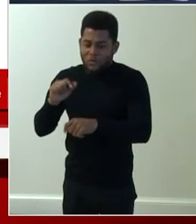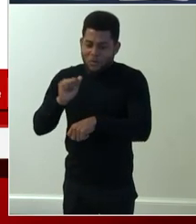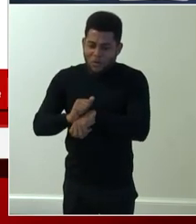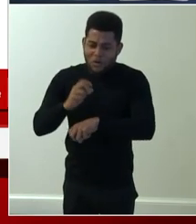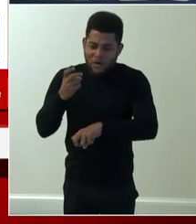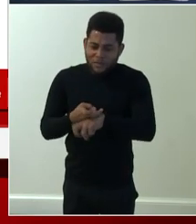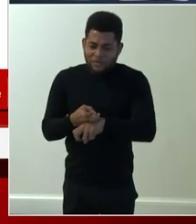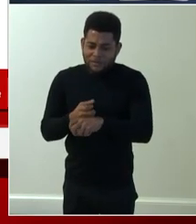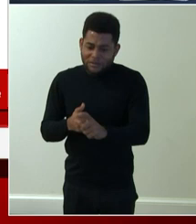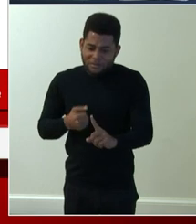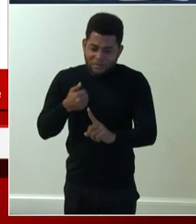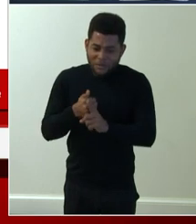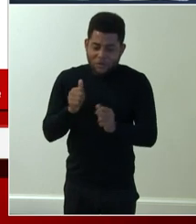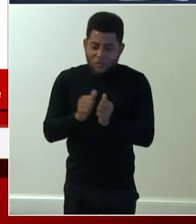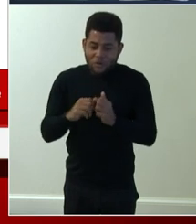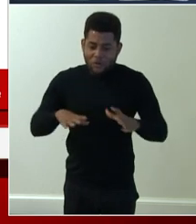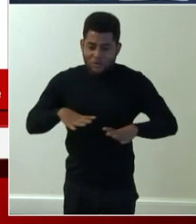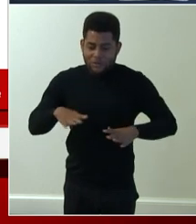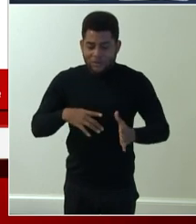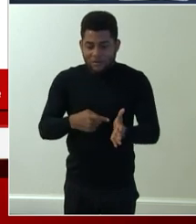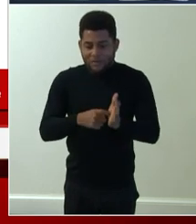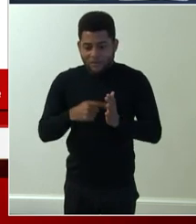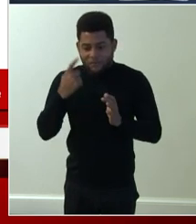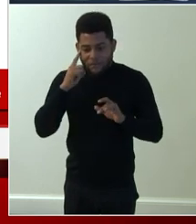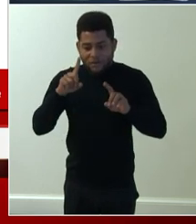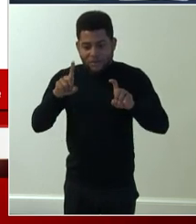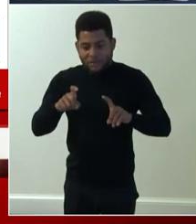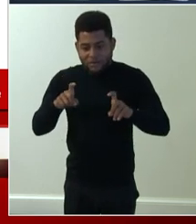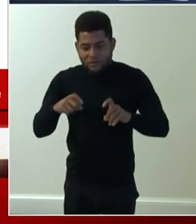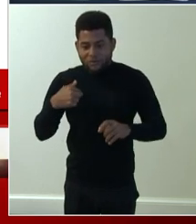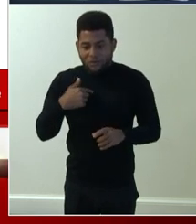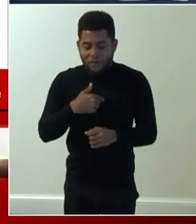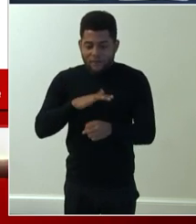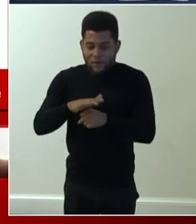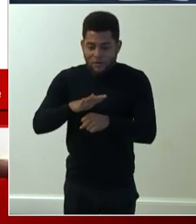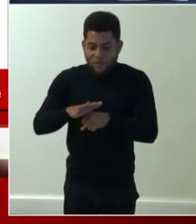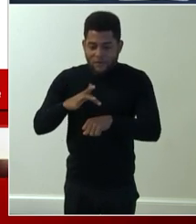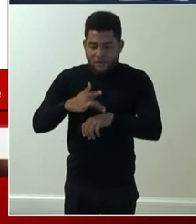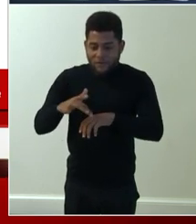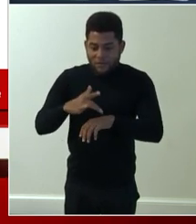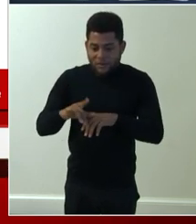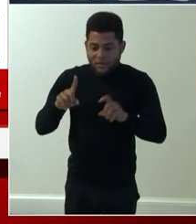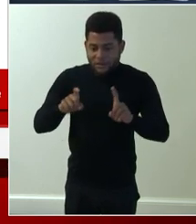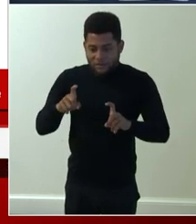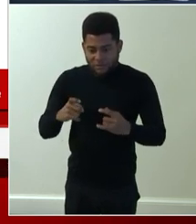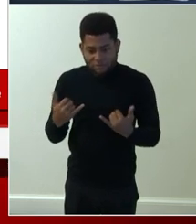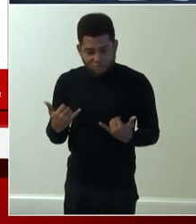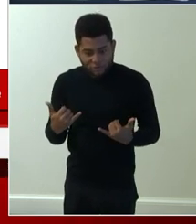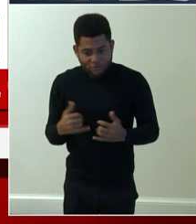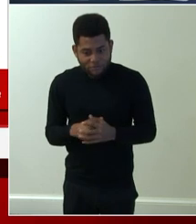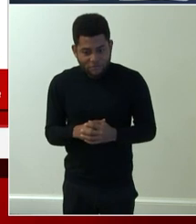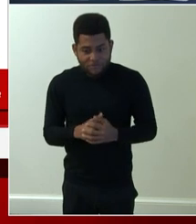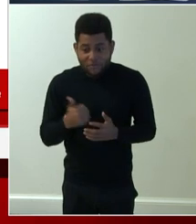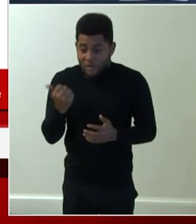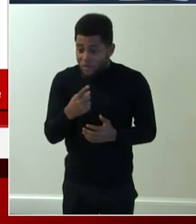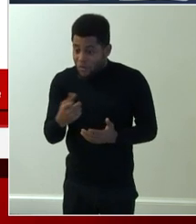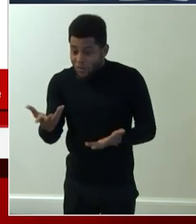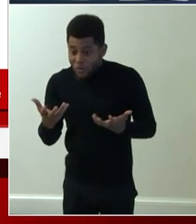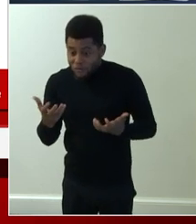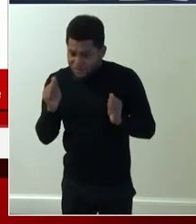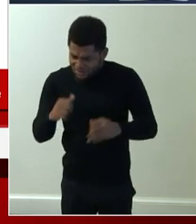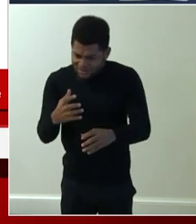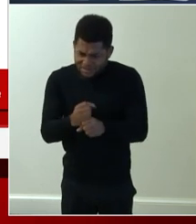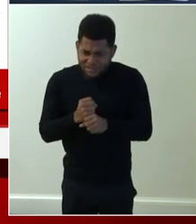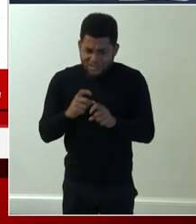holiday demand for tests, and we have enough tests available in the community to serve everyone that wants a test. And so you'll